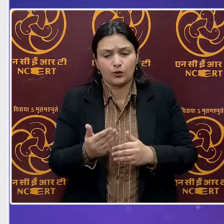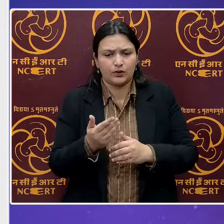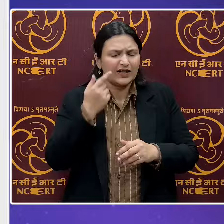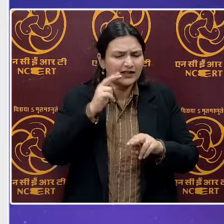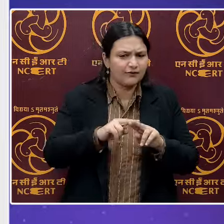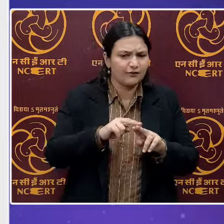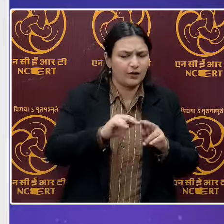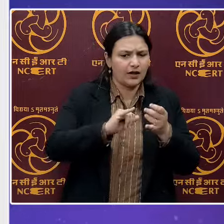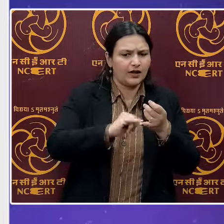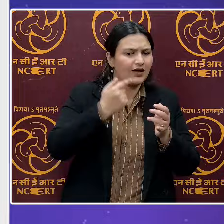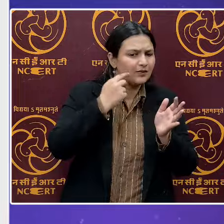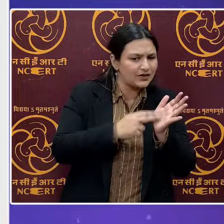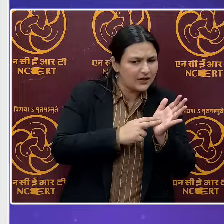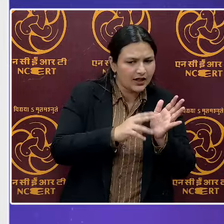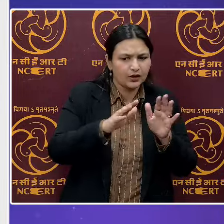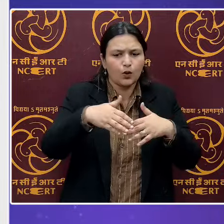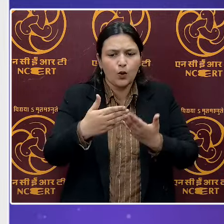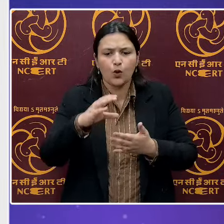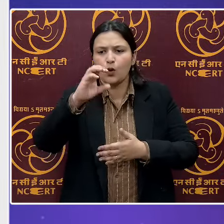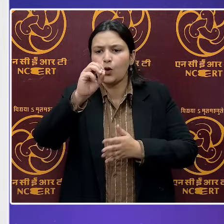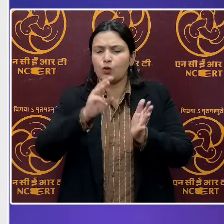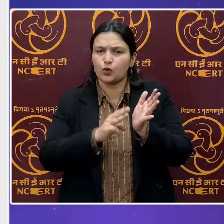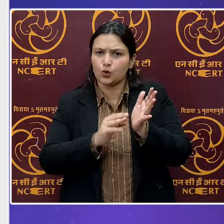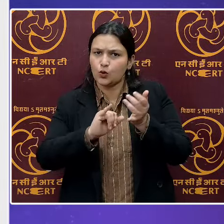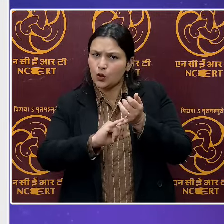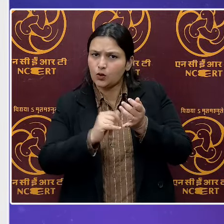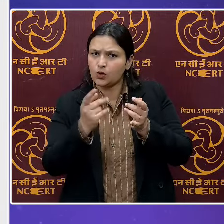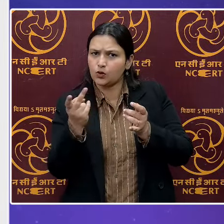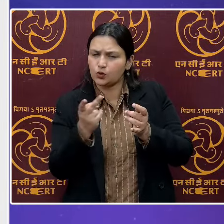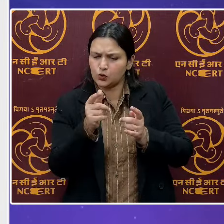you where is the particle and how much,